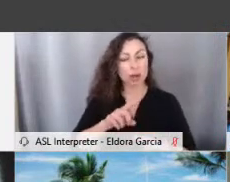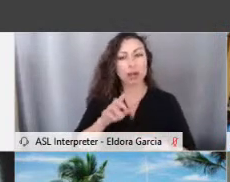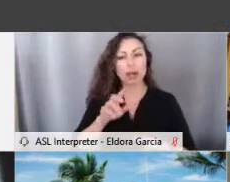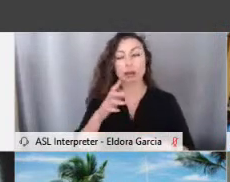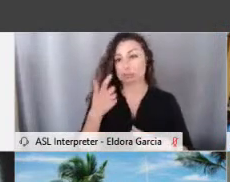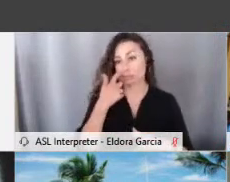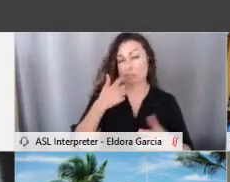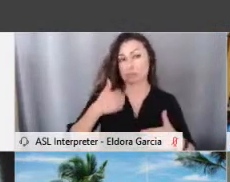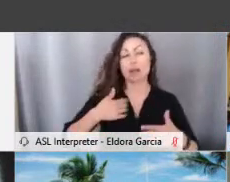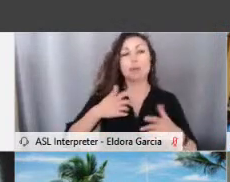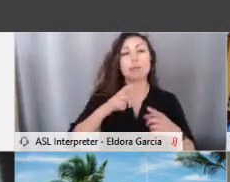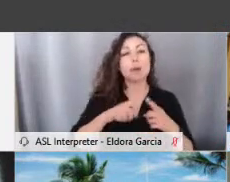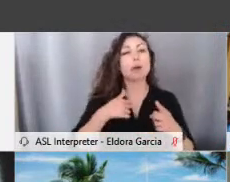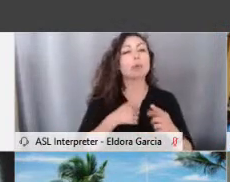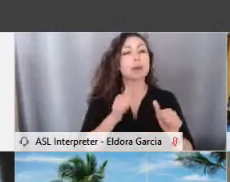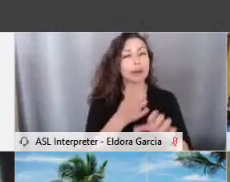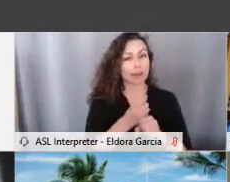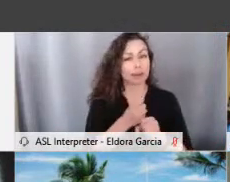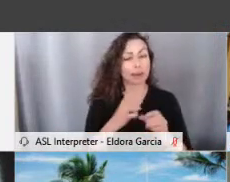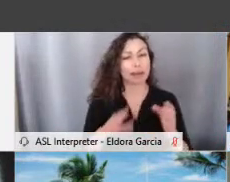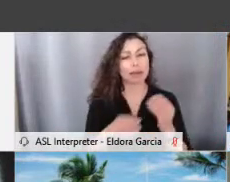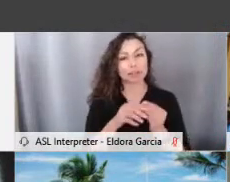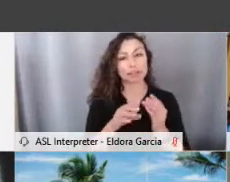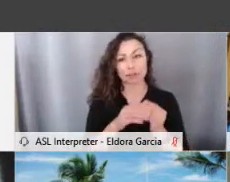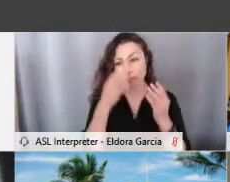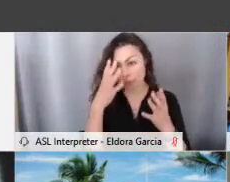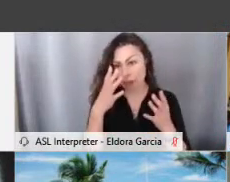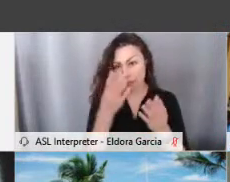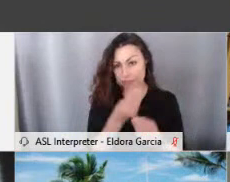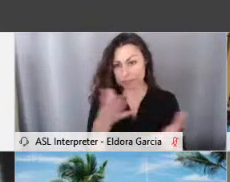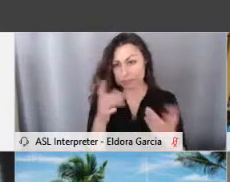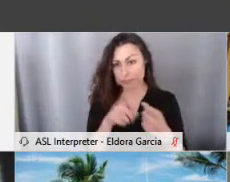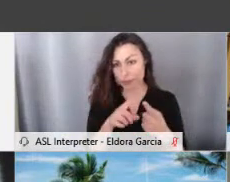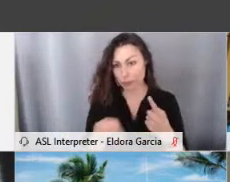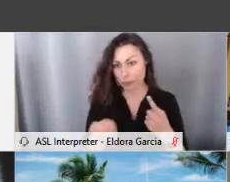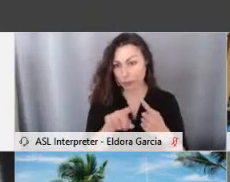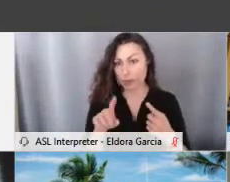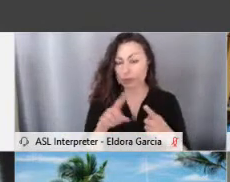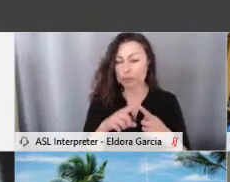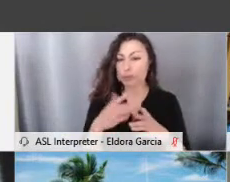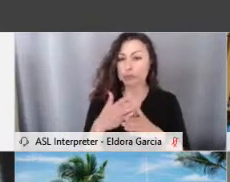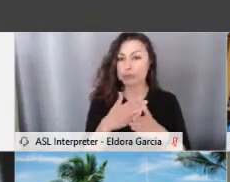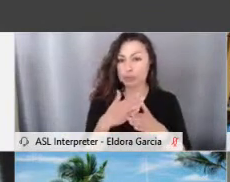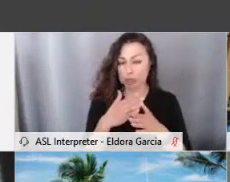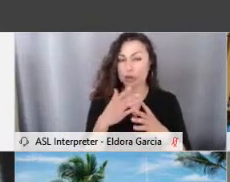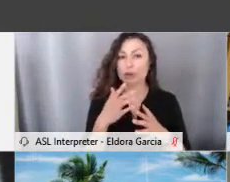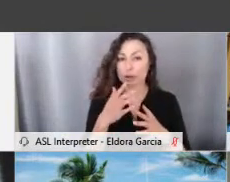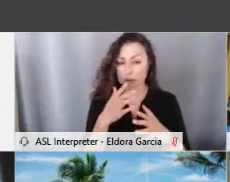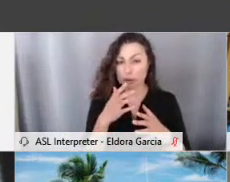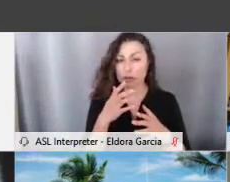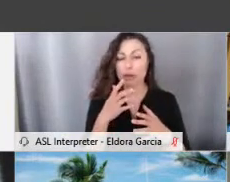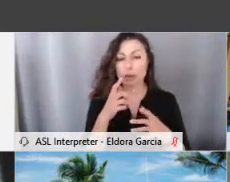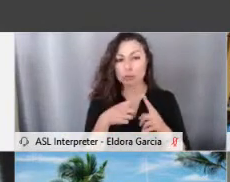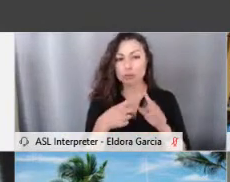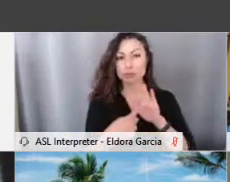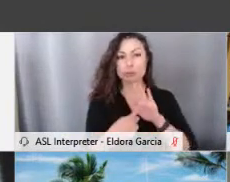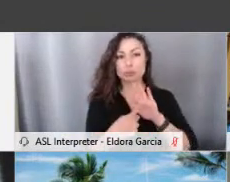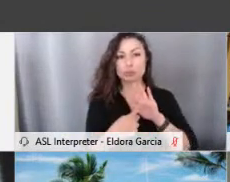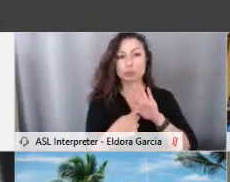late, but we can get some additional information for you to show you that